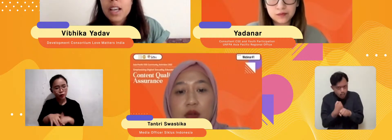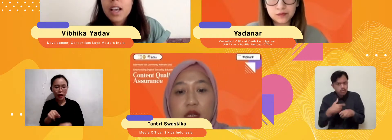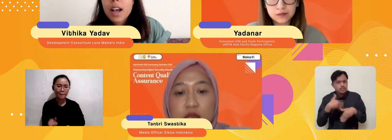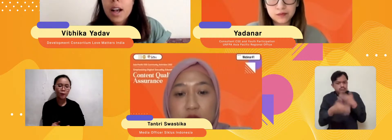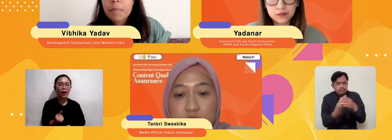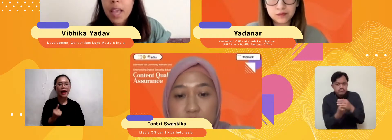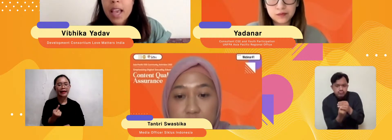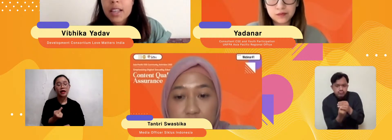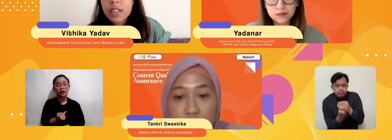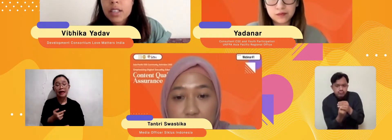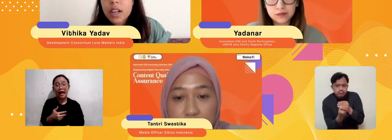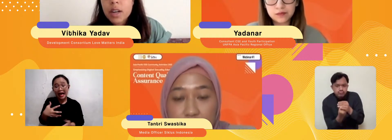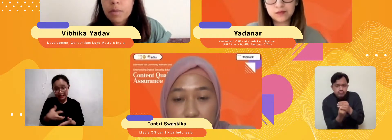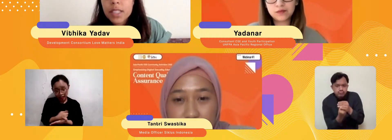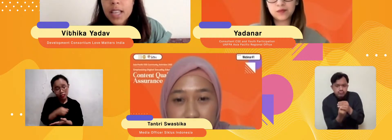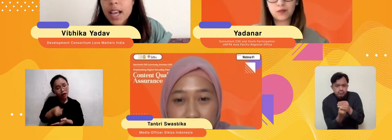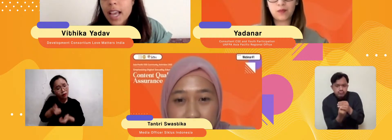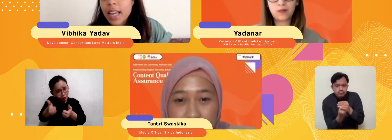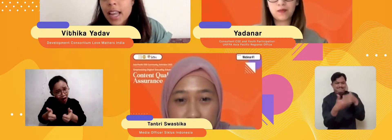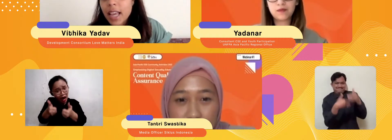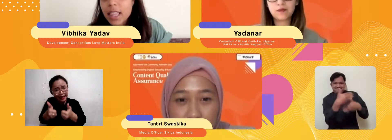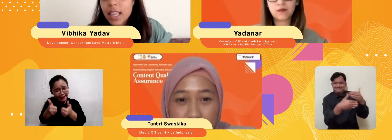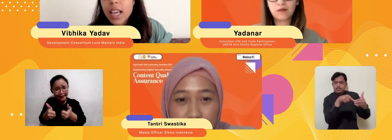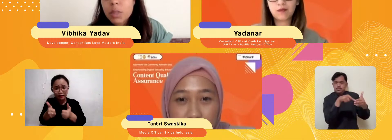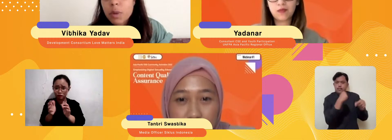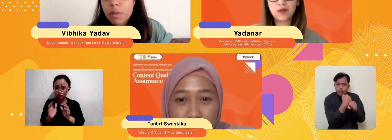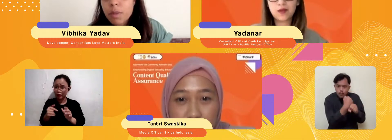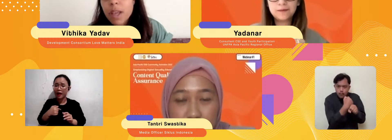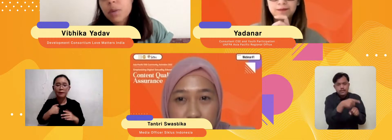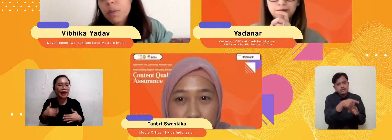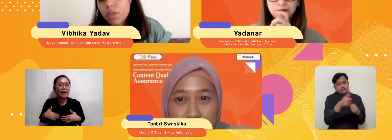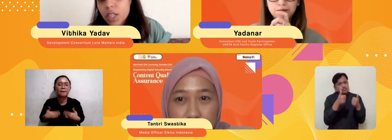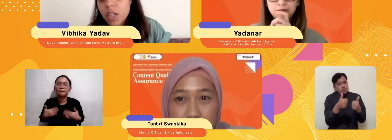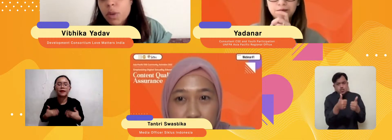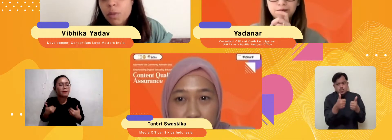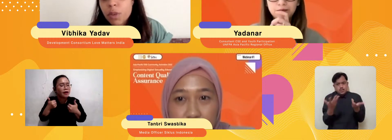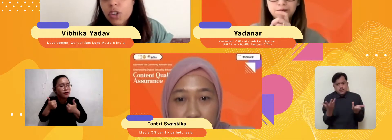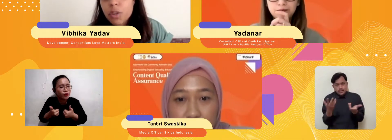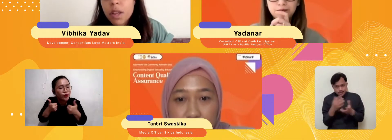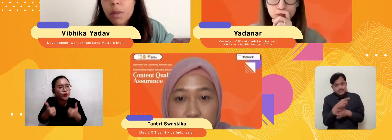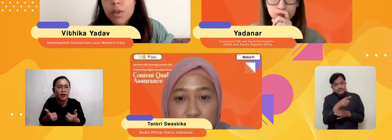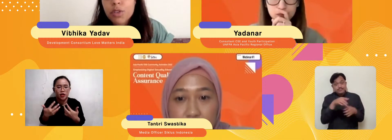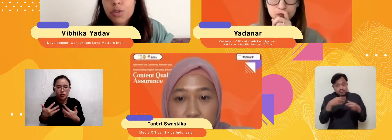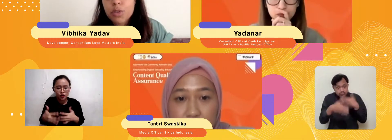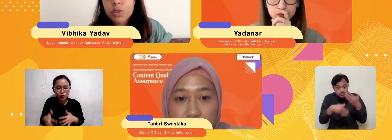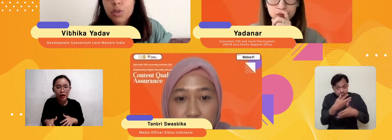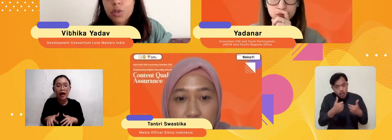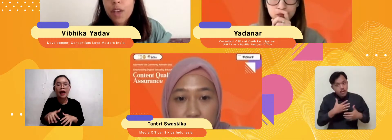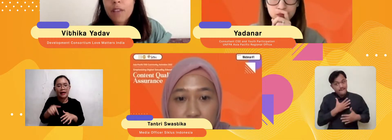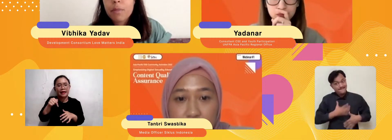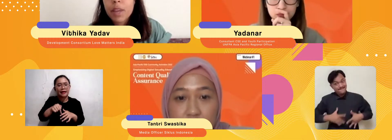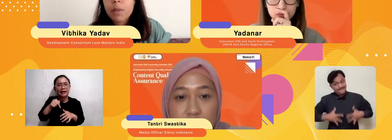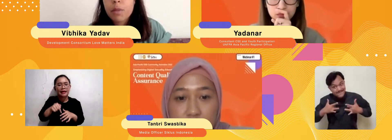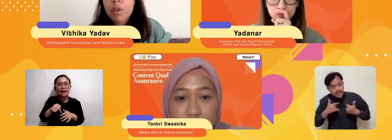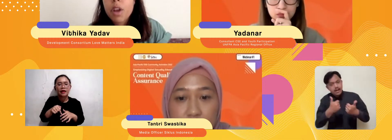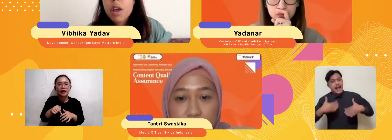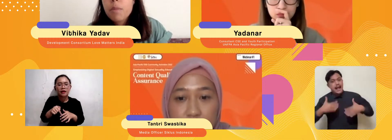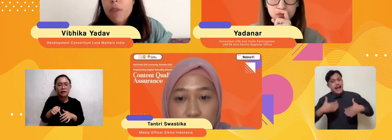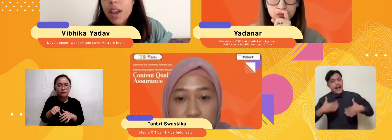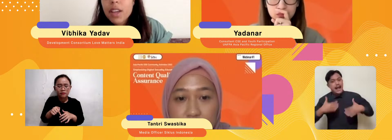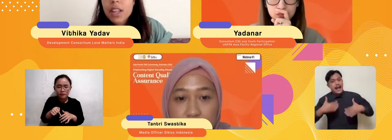it. And I think as we proceed, we should be able to have many